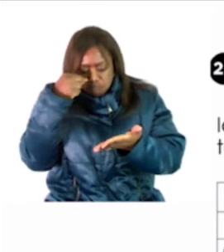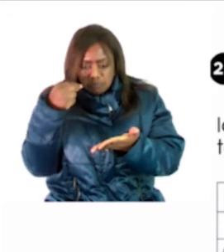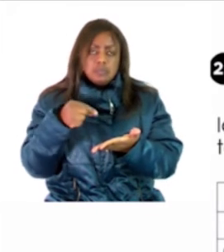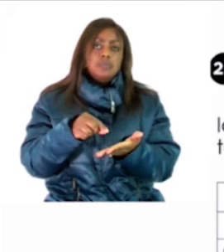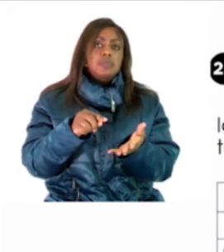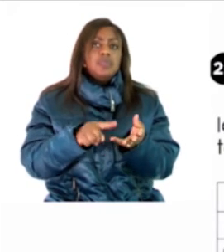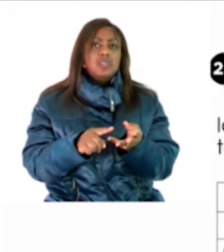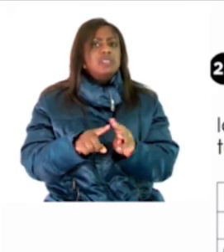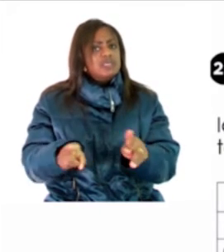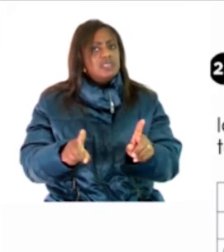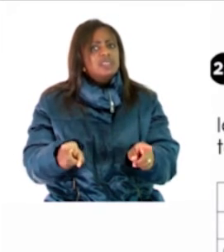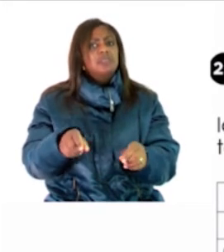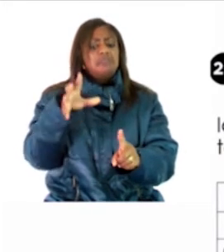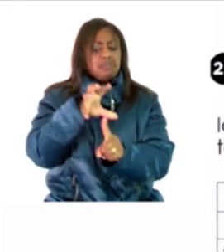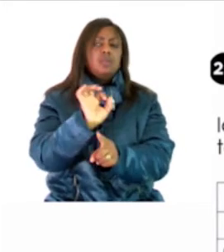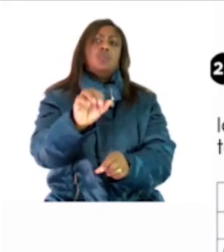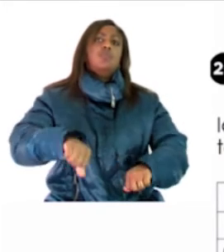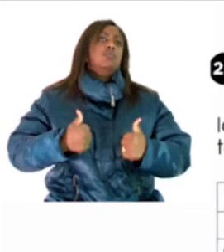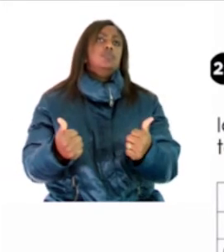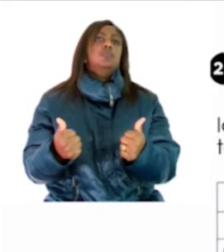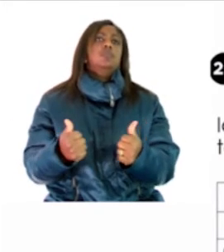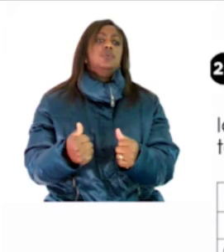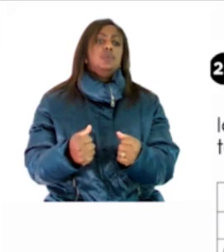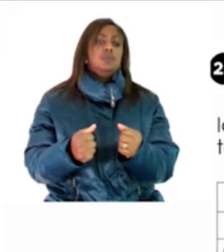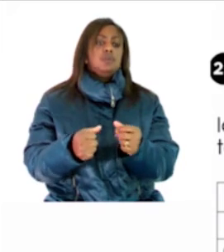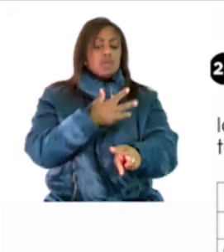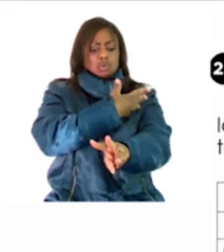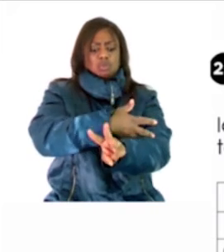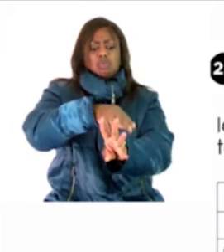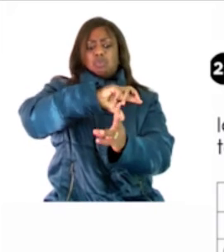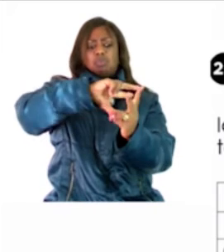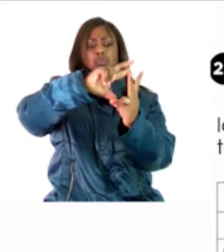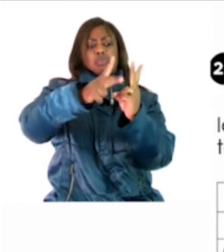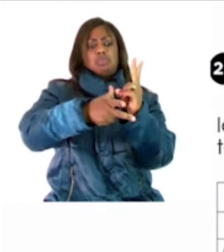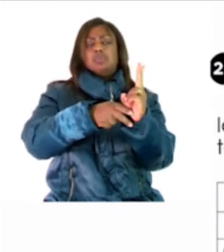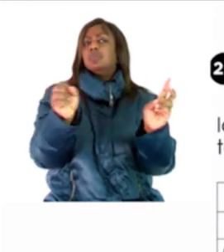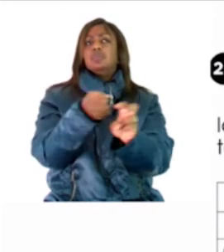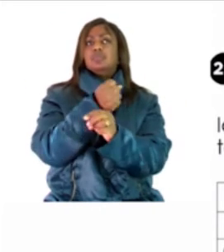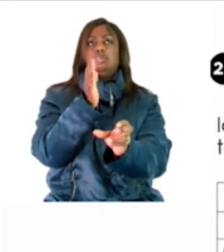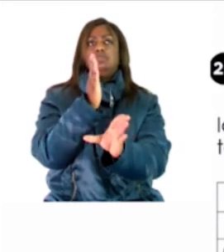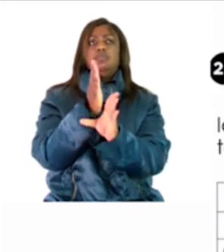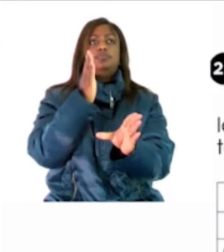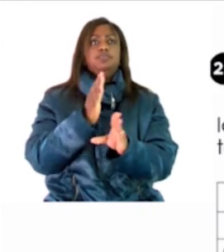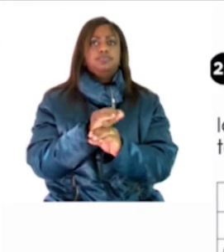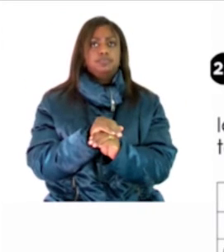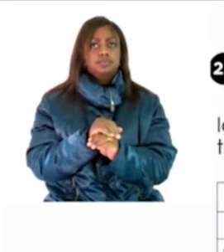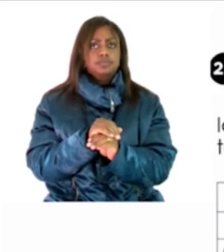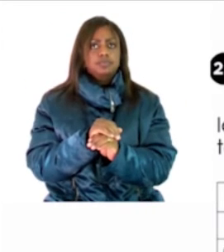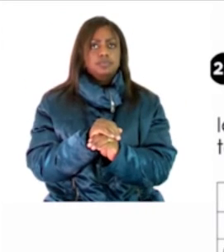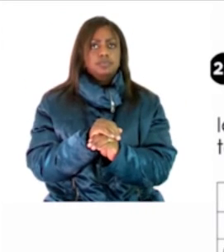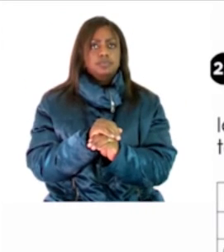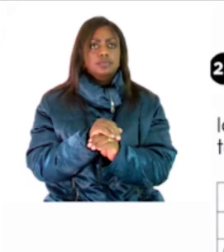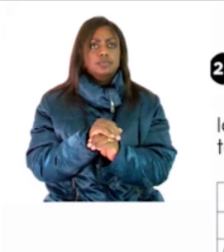It can also cause weakness in the immune system. So meaning that if you're Using drugs, your immune system, which was